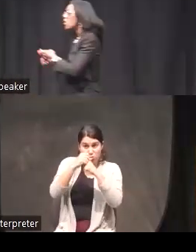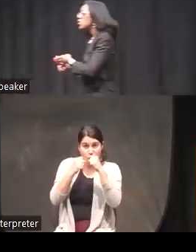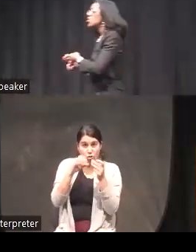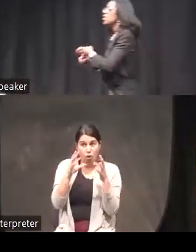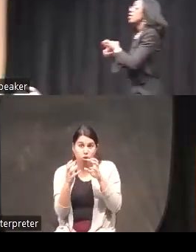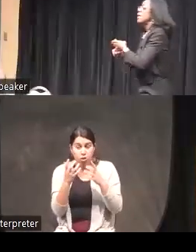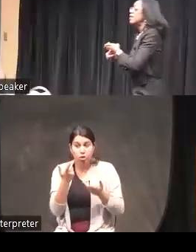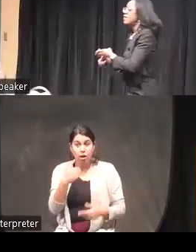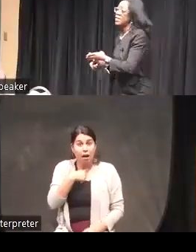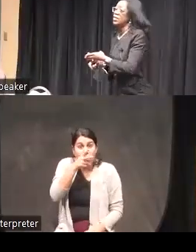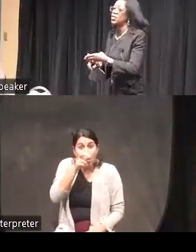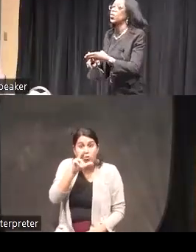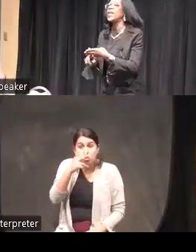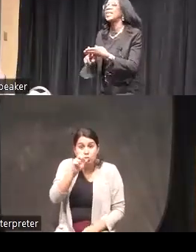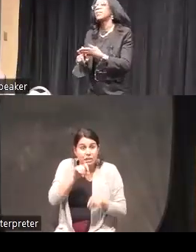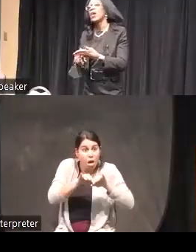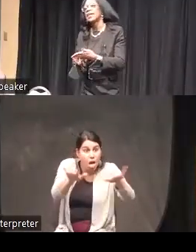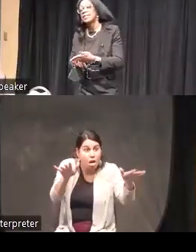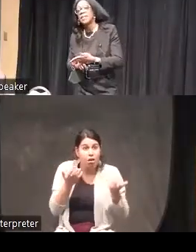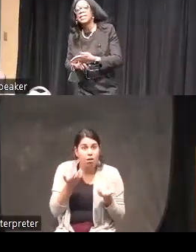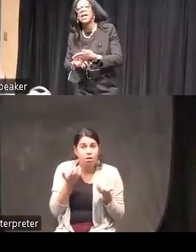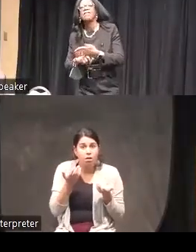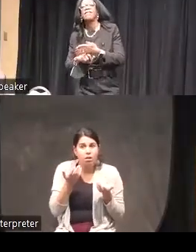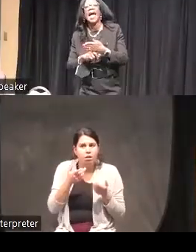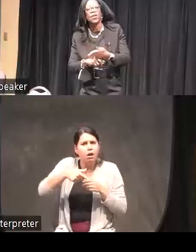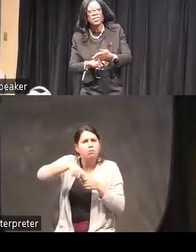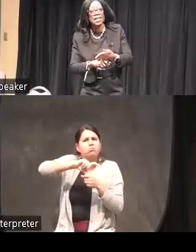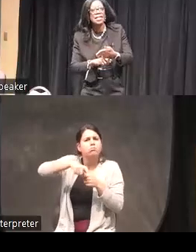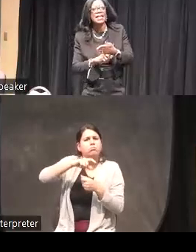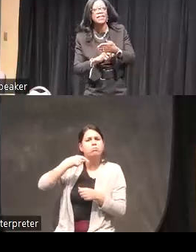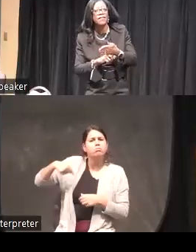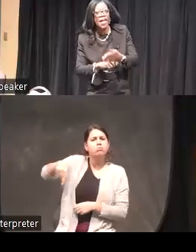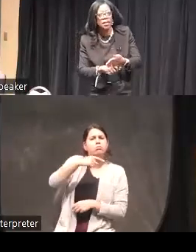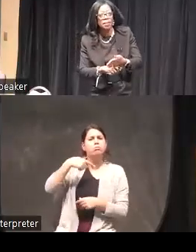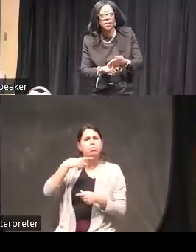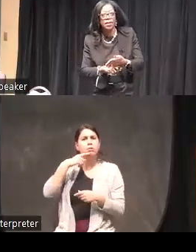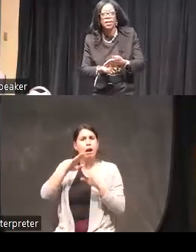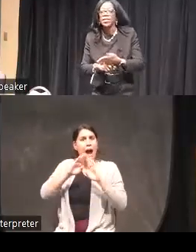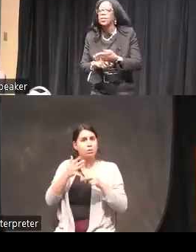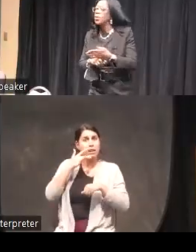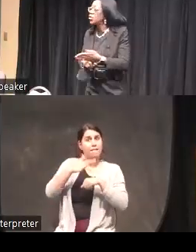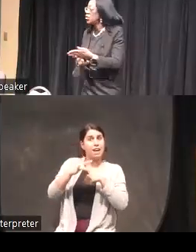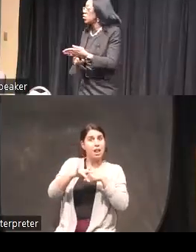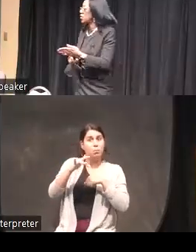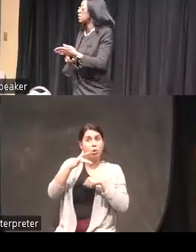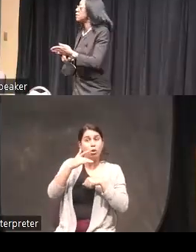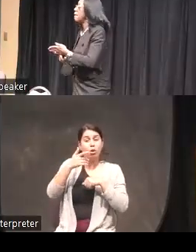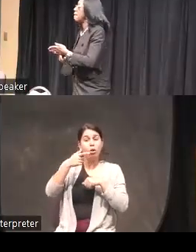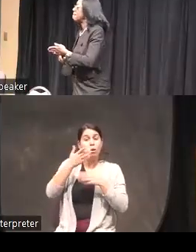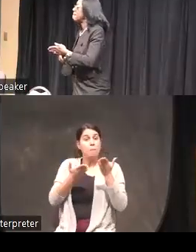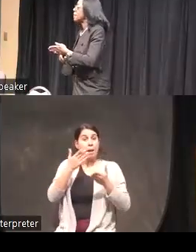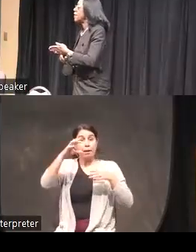there roach infestations? What is the proximity of the housing that is available to pollution